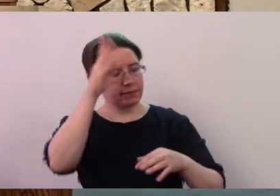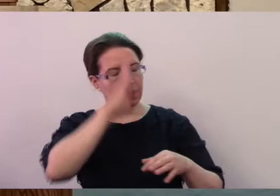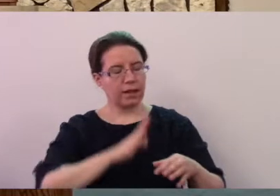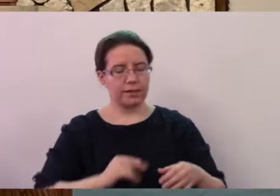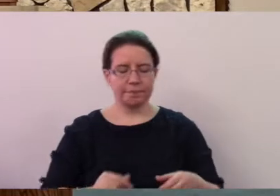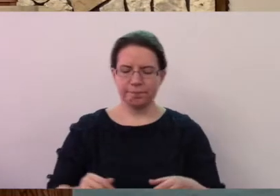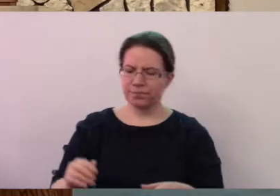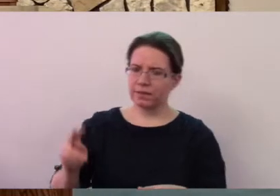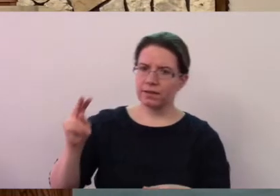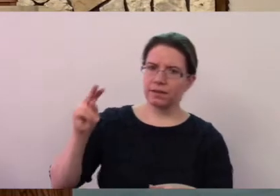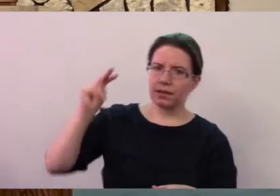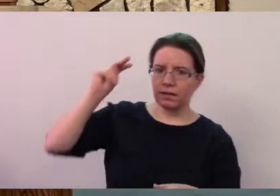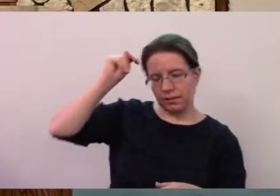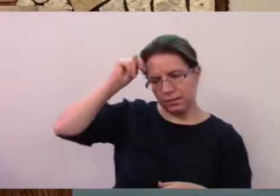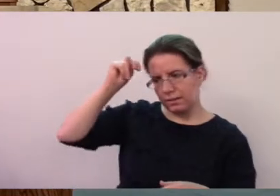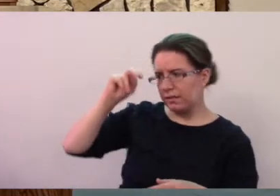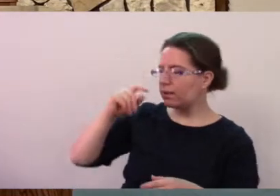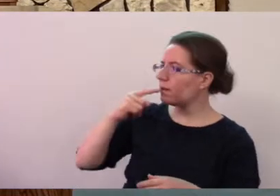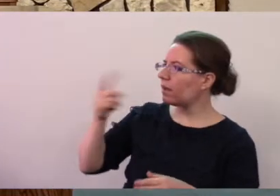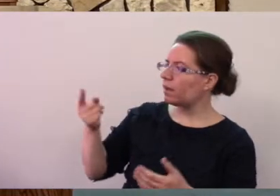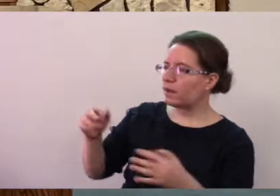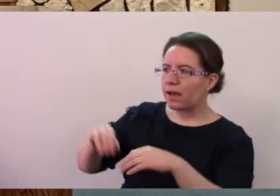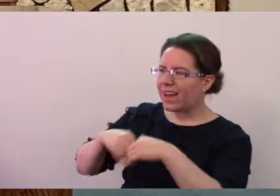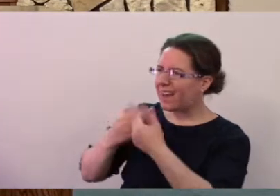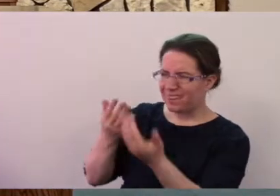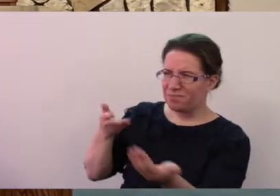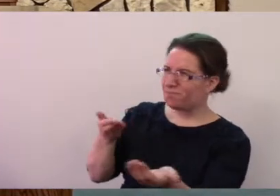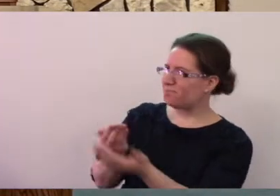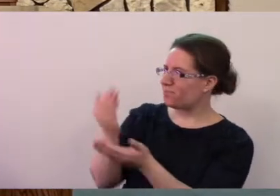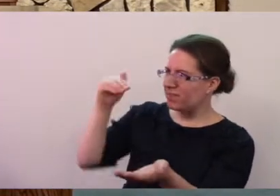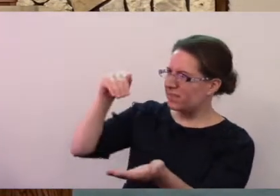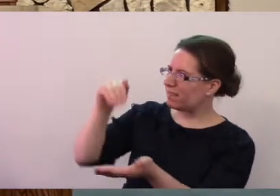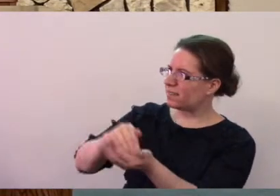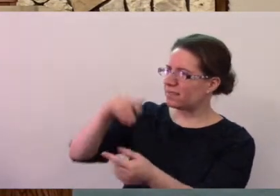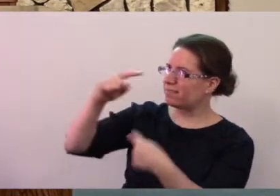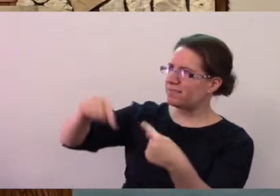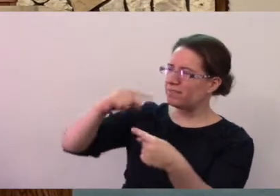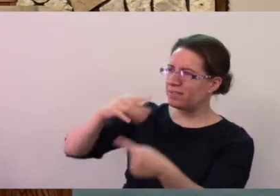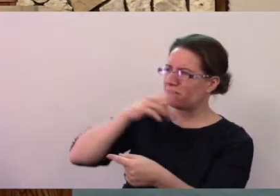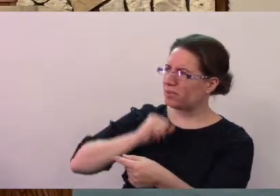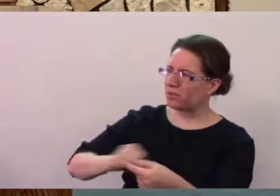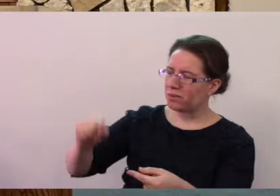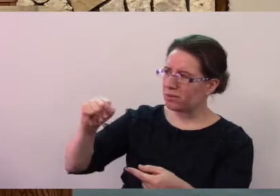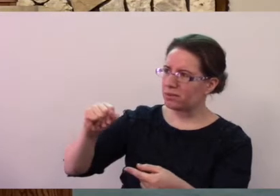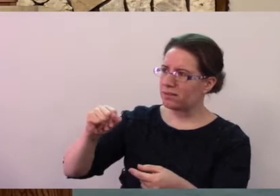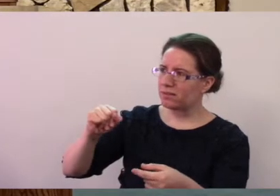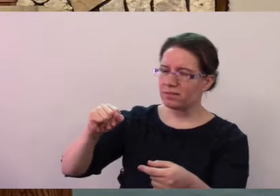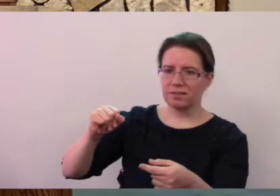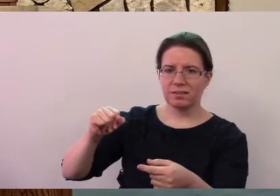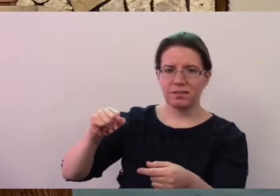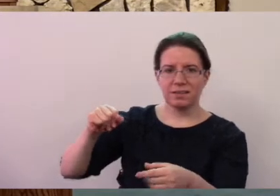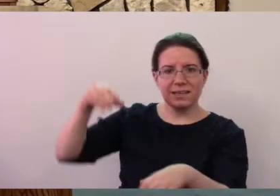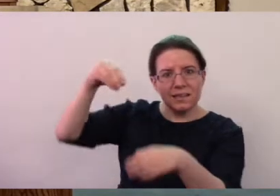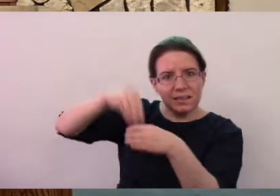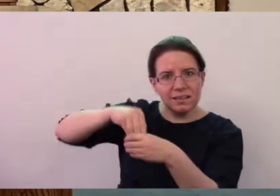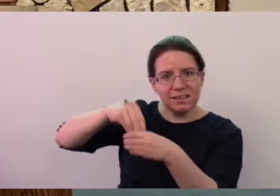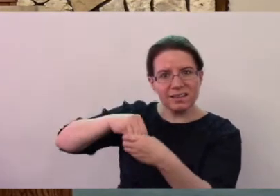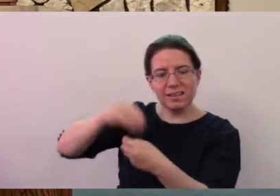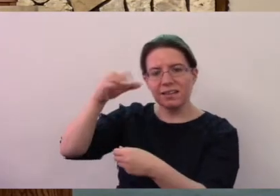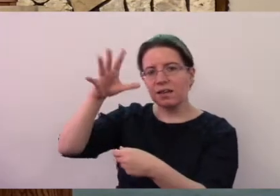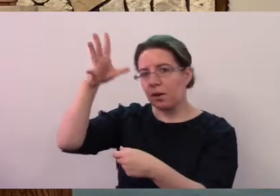him, Well, how can a man be born when he is old? Can he enter the second time into his mother's